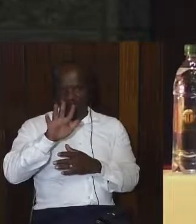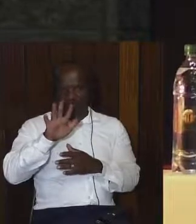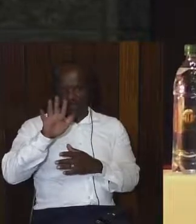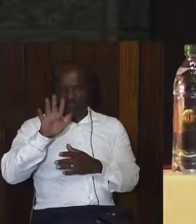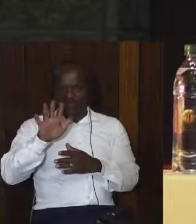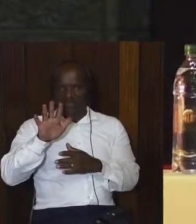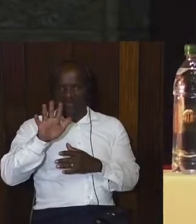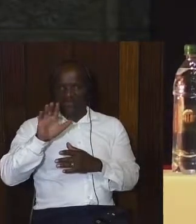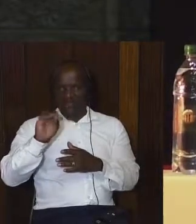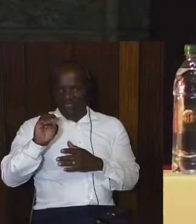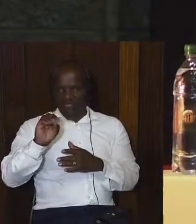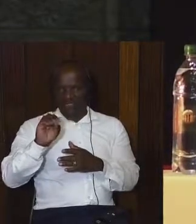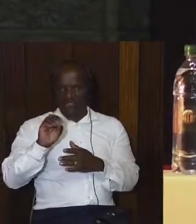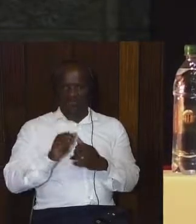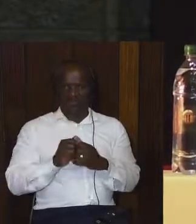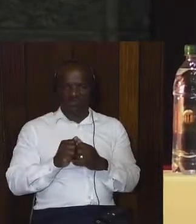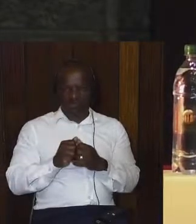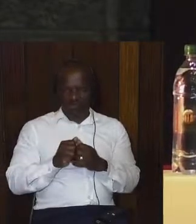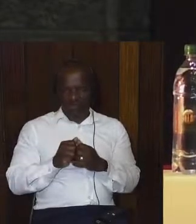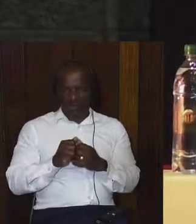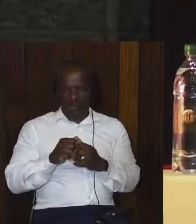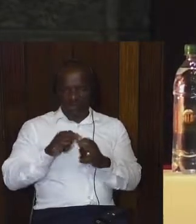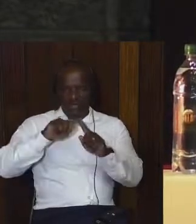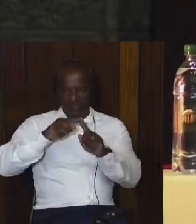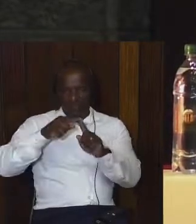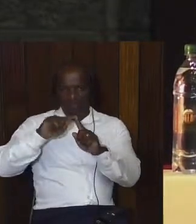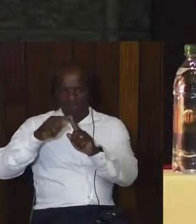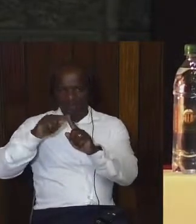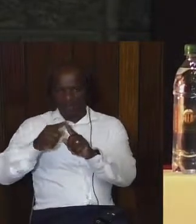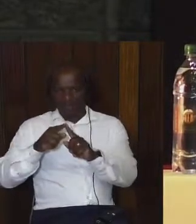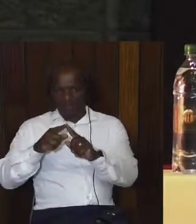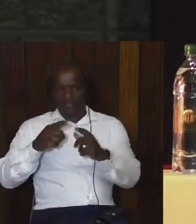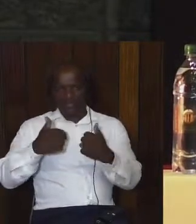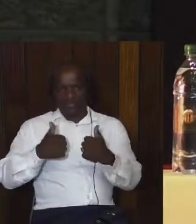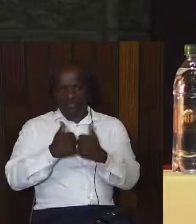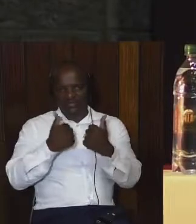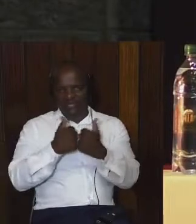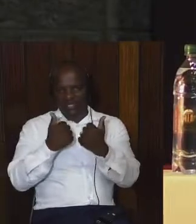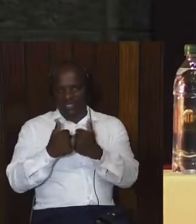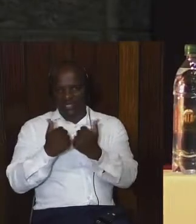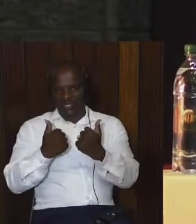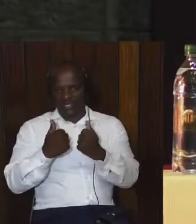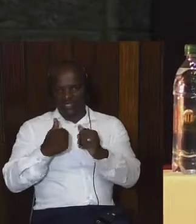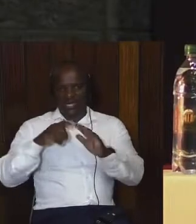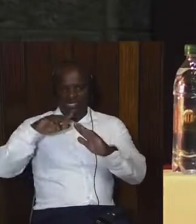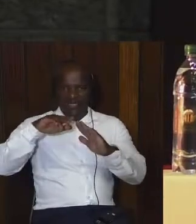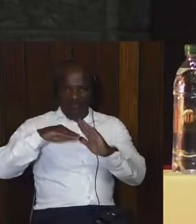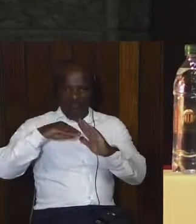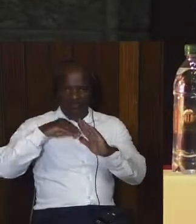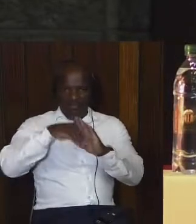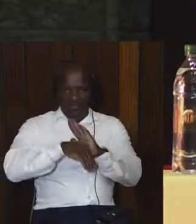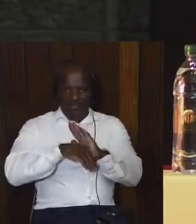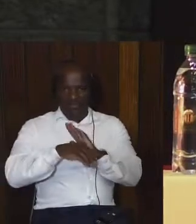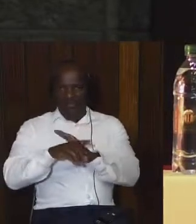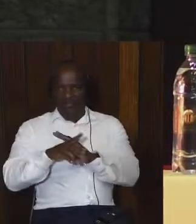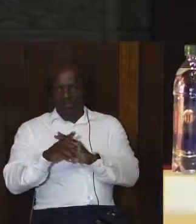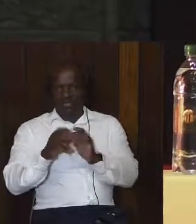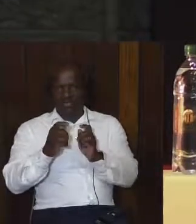012,550. The main areas that were affected by the downward adjustment,